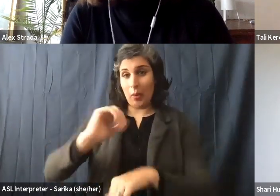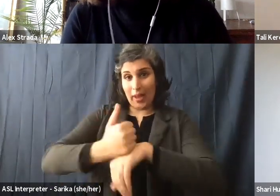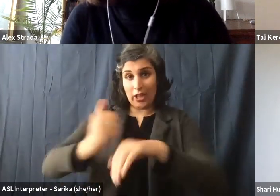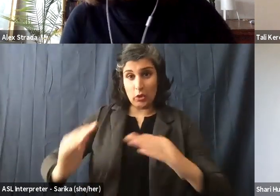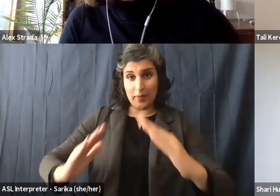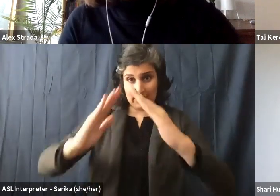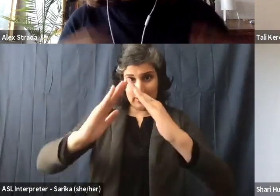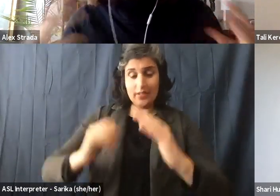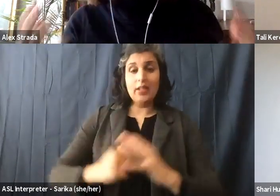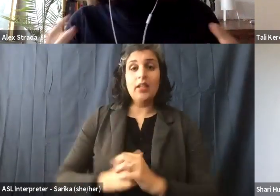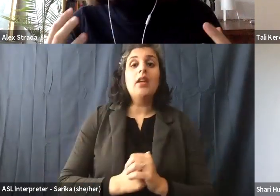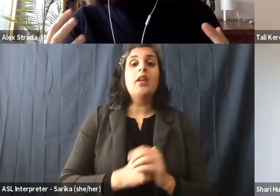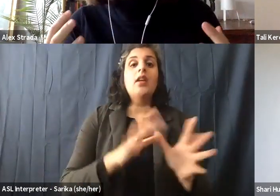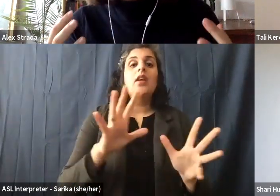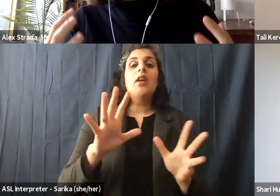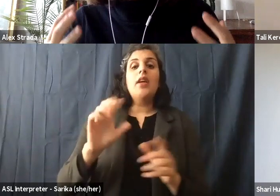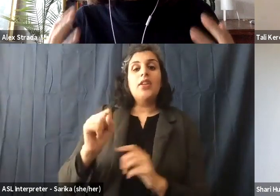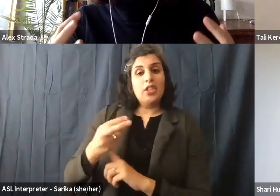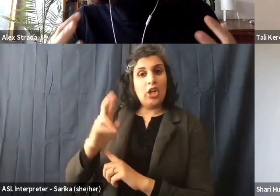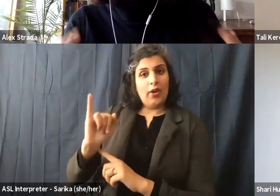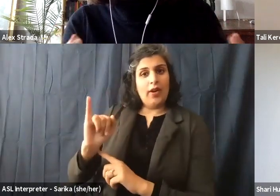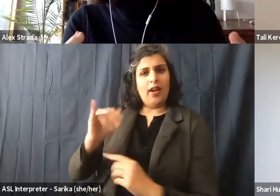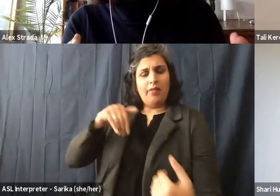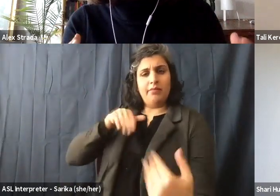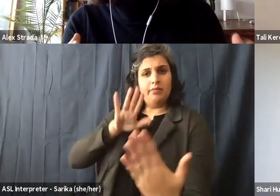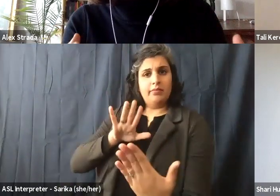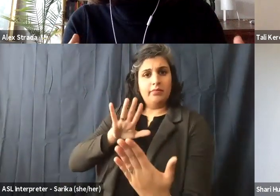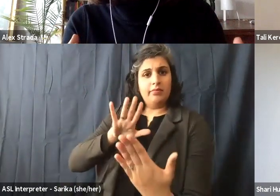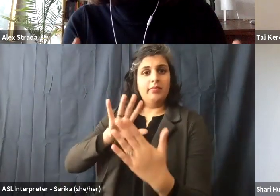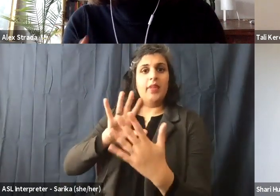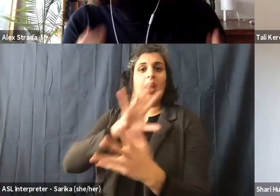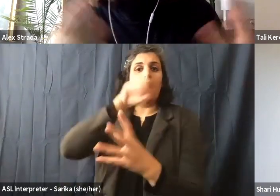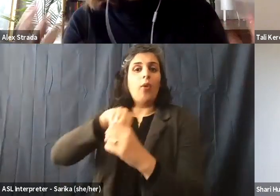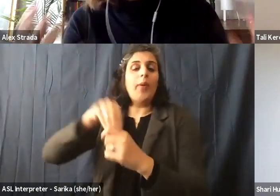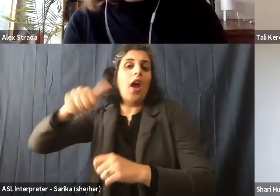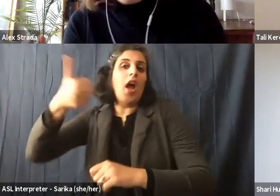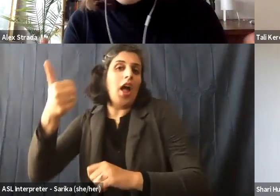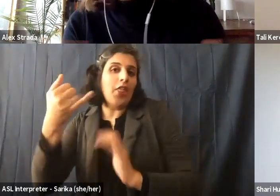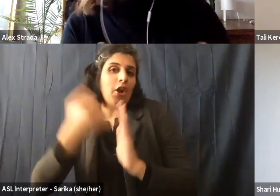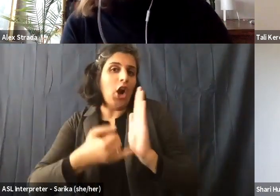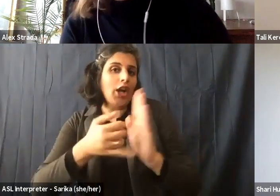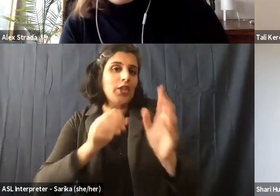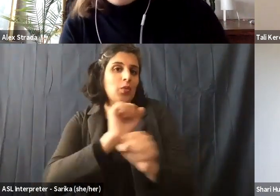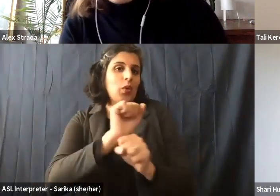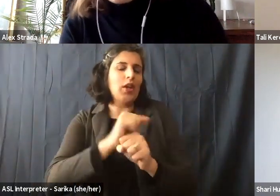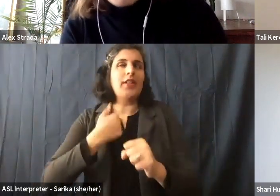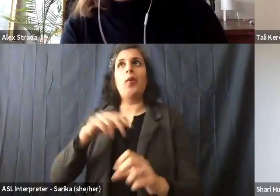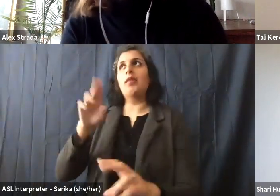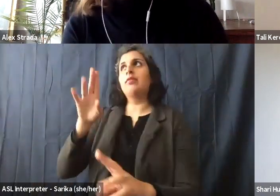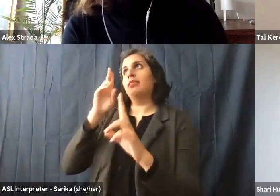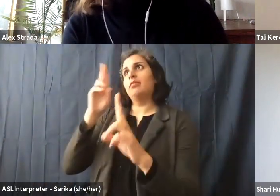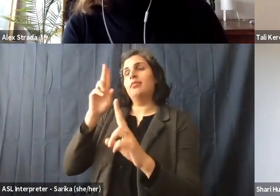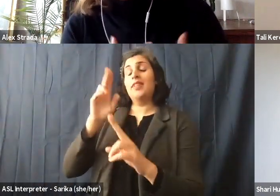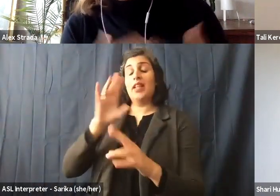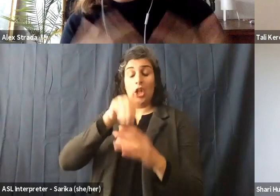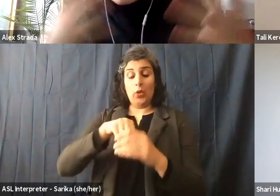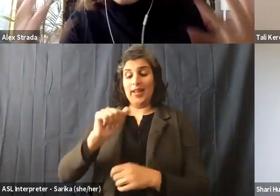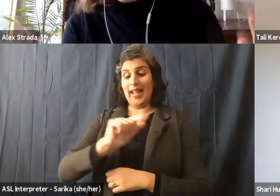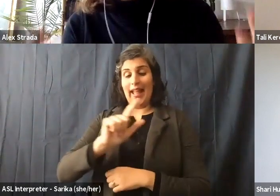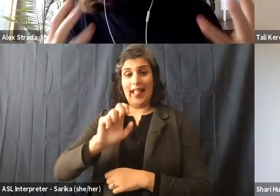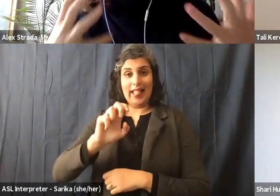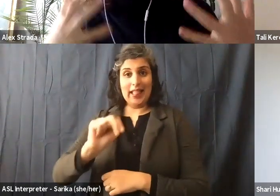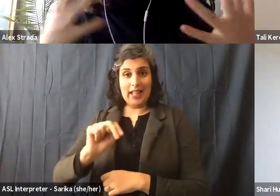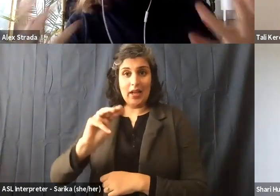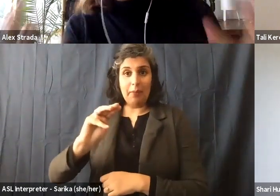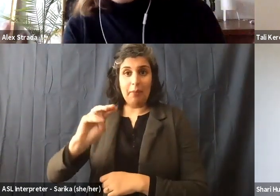in which Sherry approached the project by incorporating other artists' work that we admire, including Alan Michelson, and